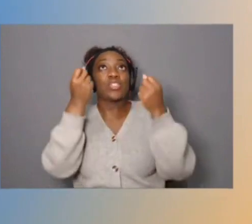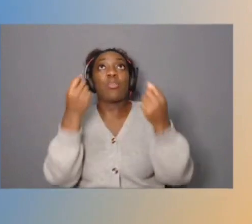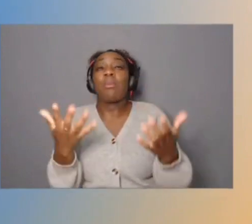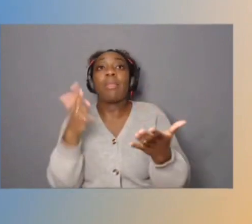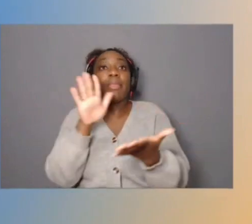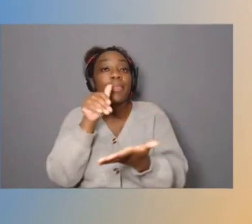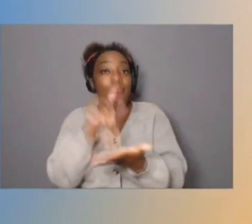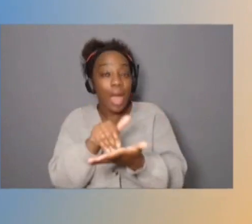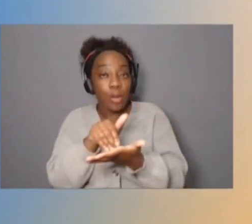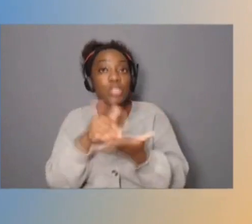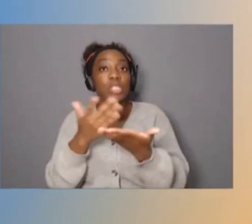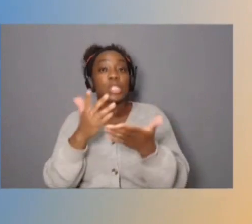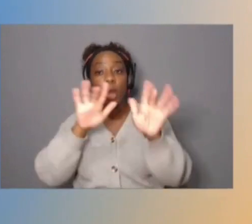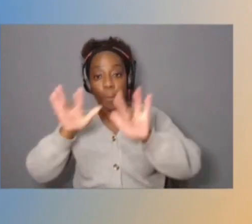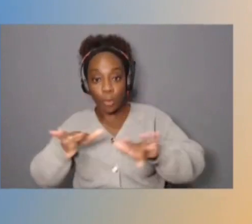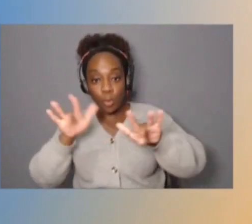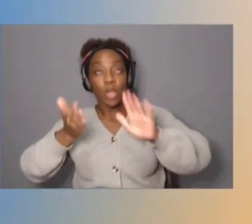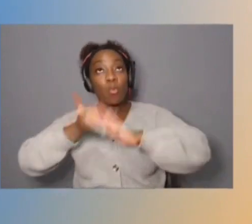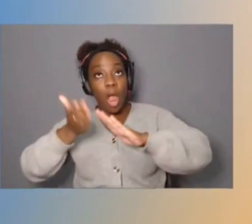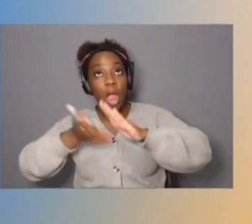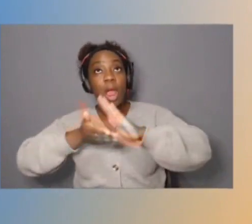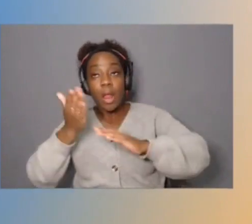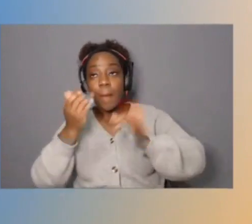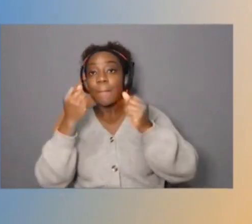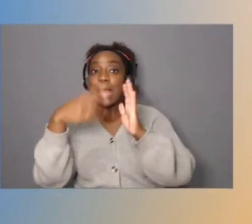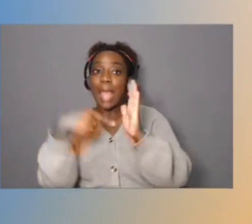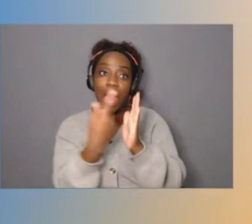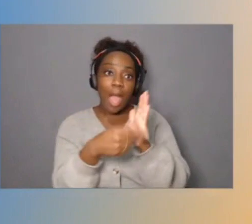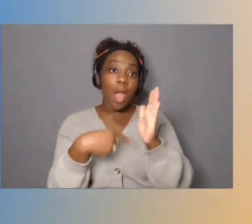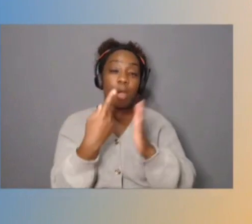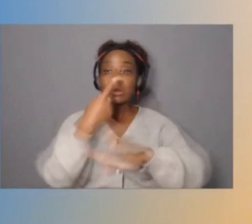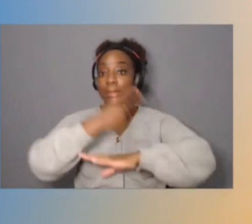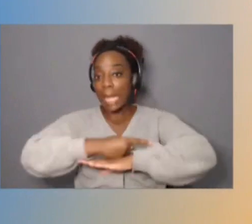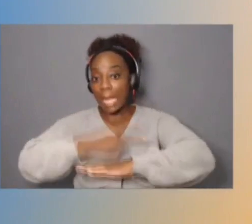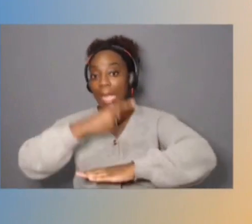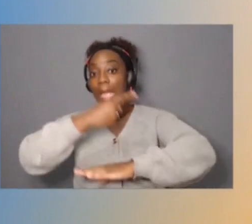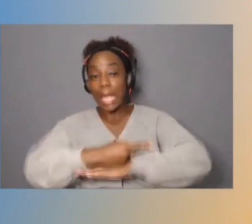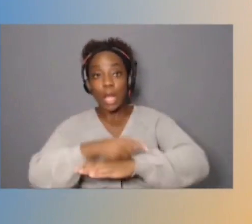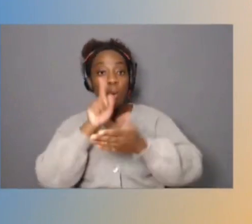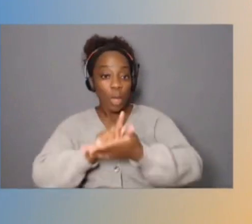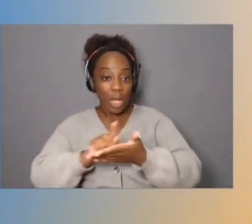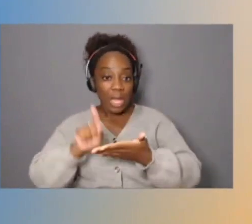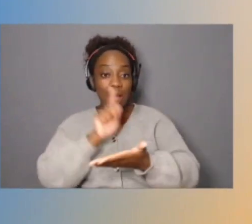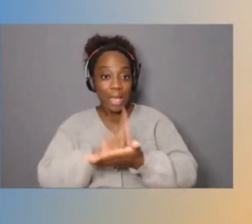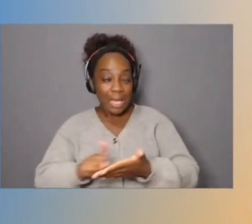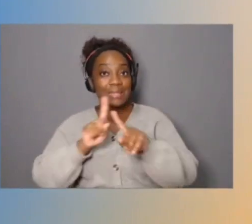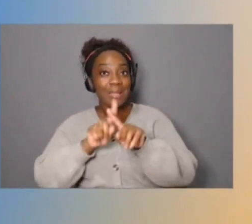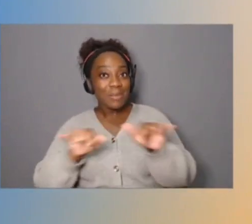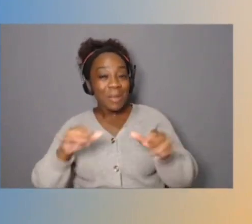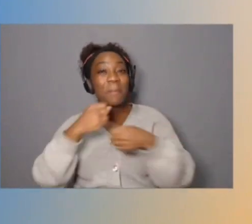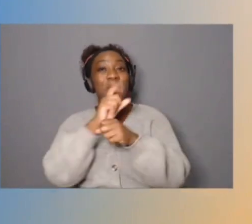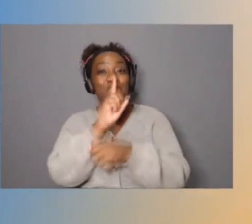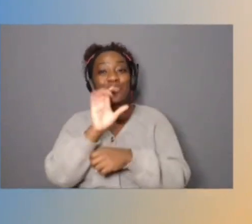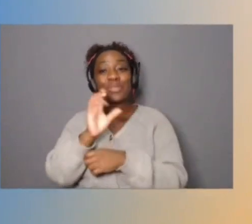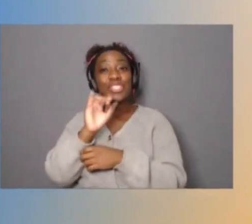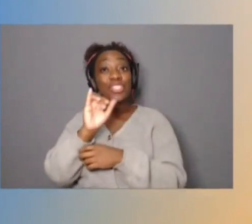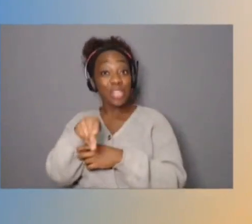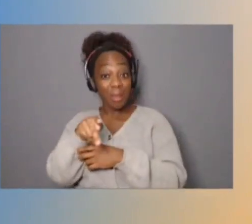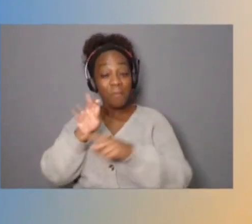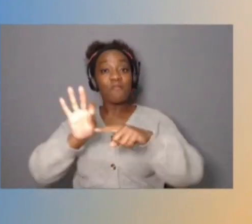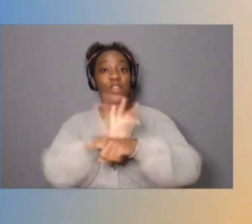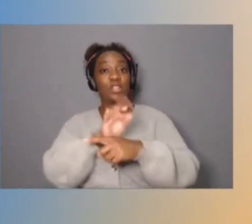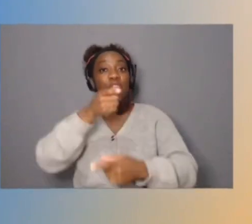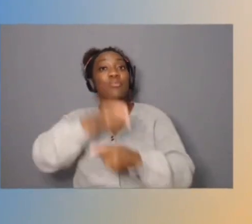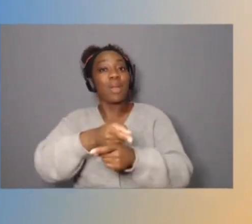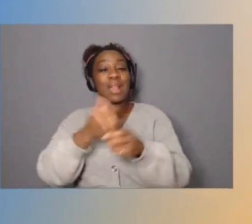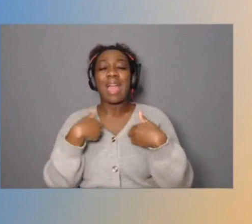and hours, days, weeks at a time, right? To make sure that chip is functionally correct. These are massive verification runs, high